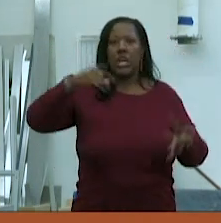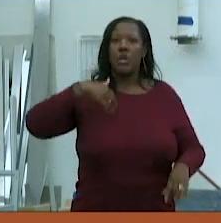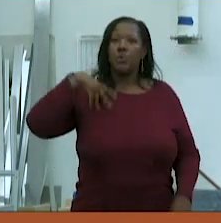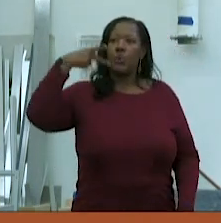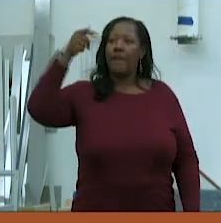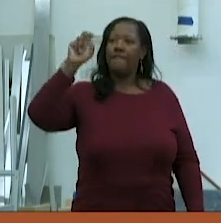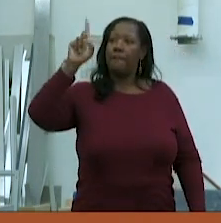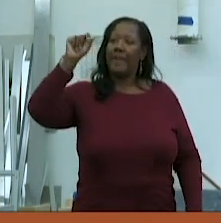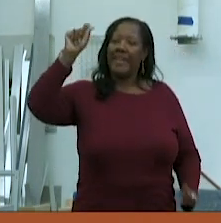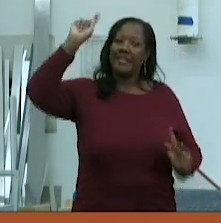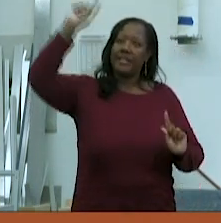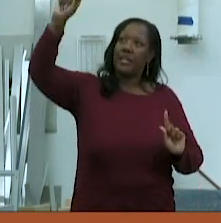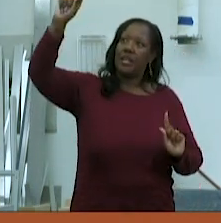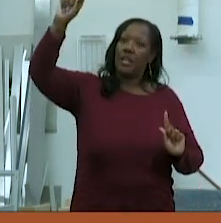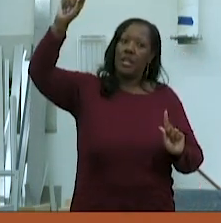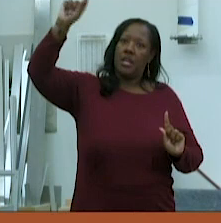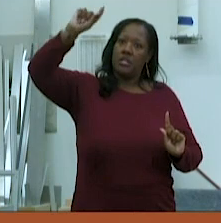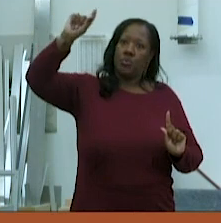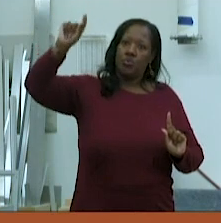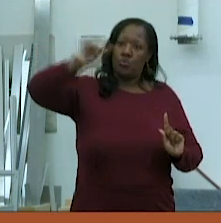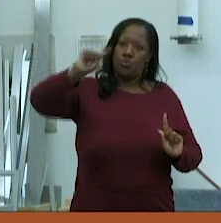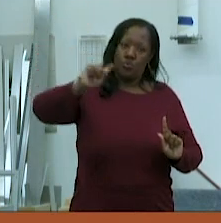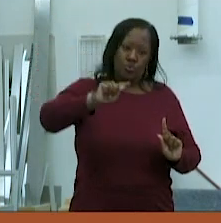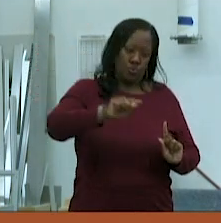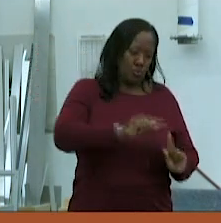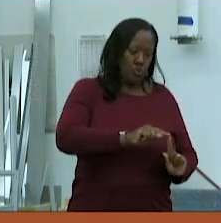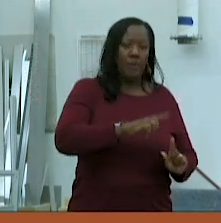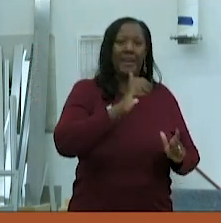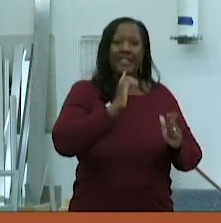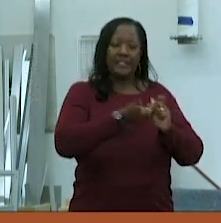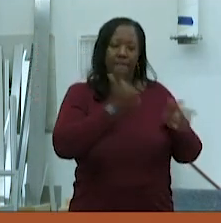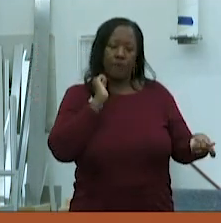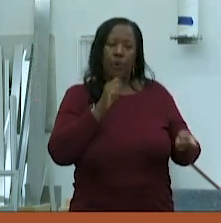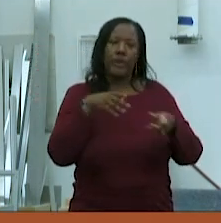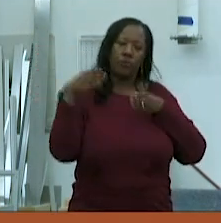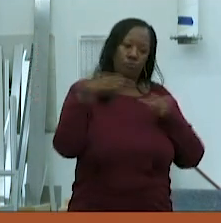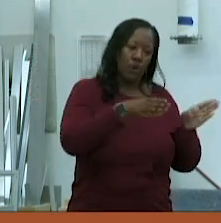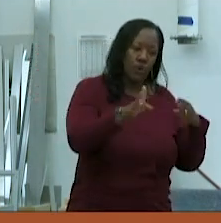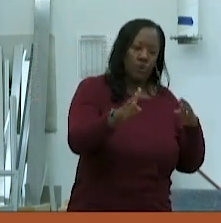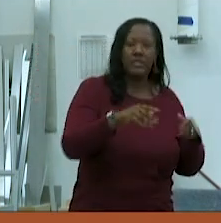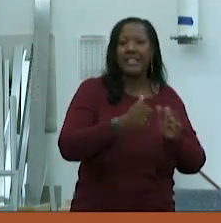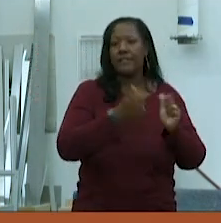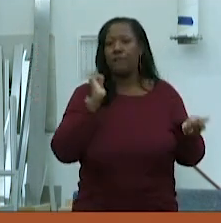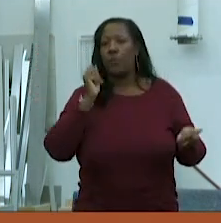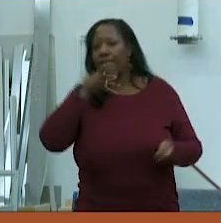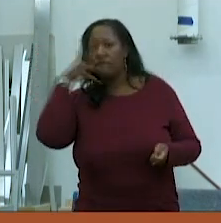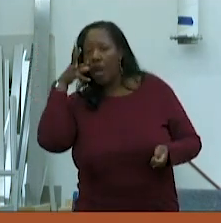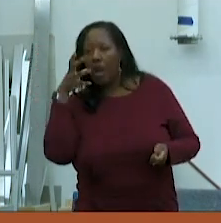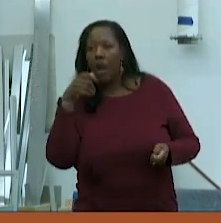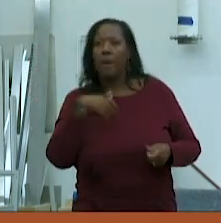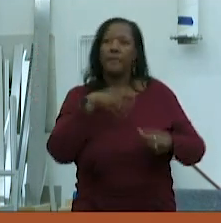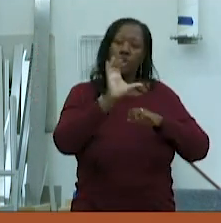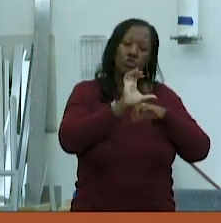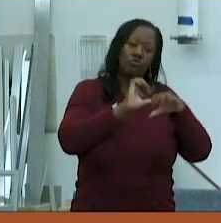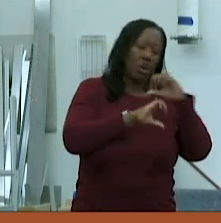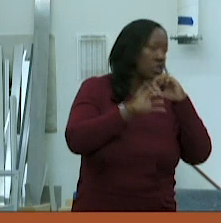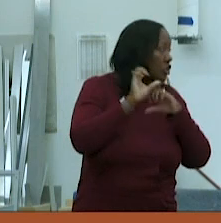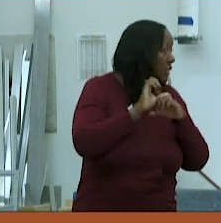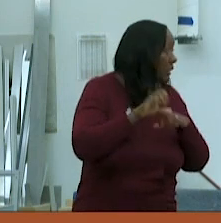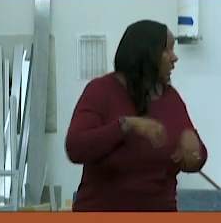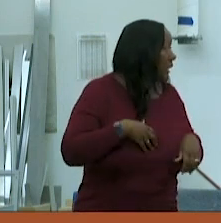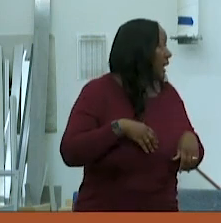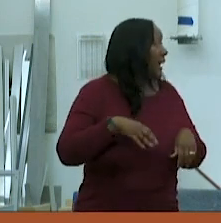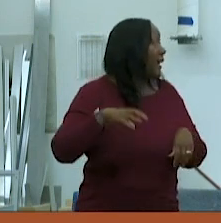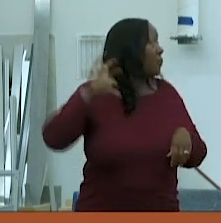one mountaintop habitat to another, avoiding dangers such as roads and farmland. The maze was designed with large knobs for